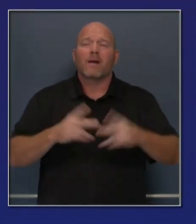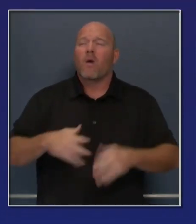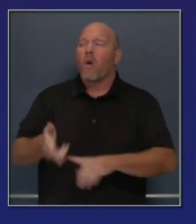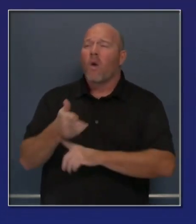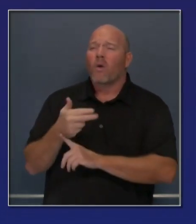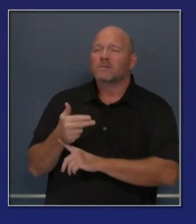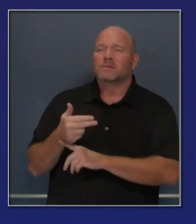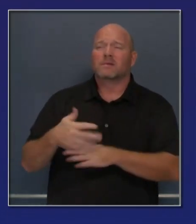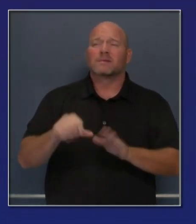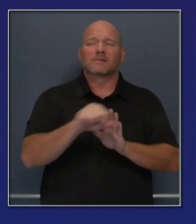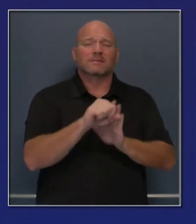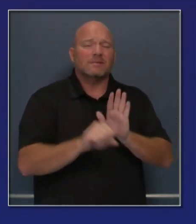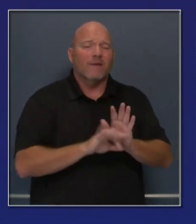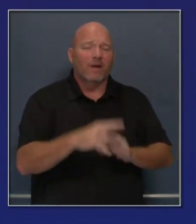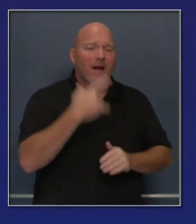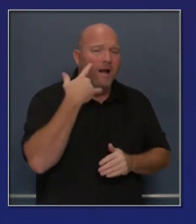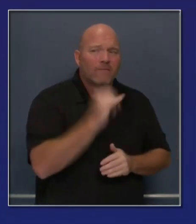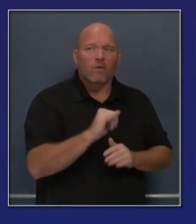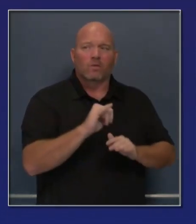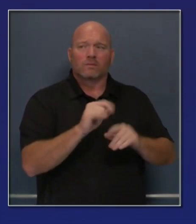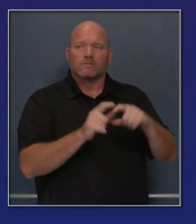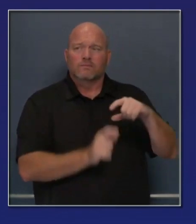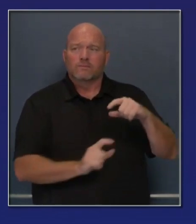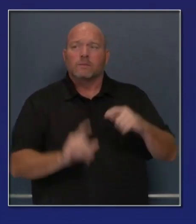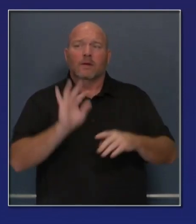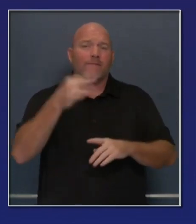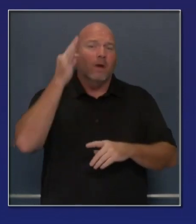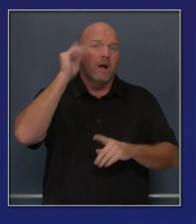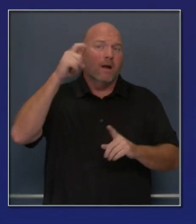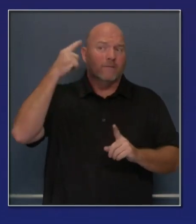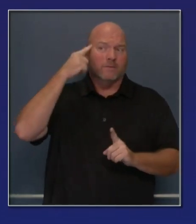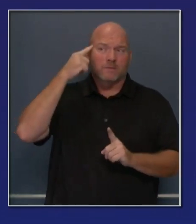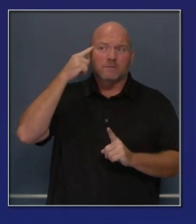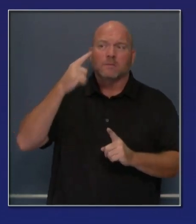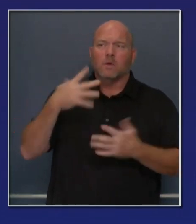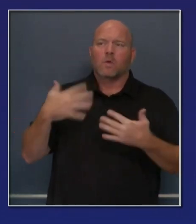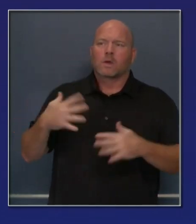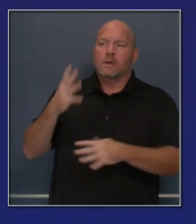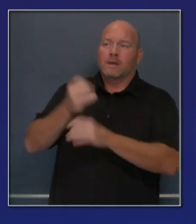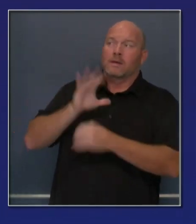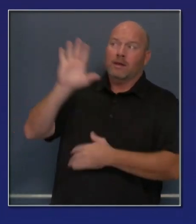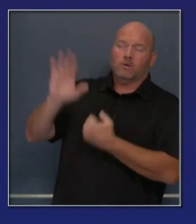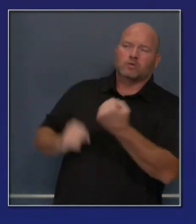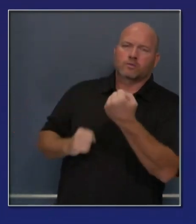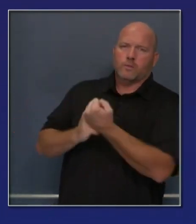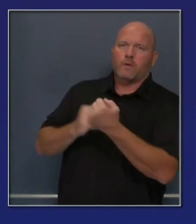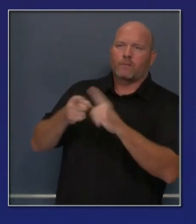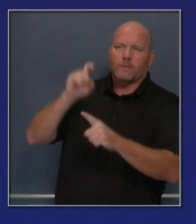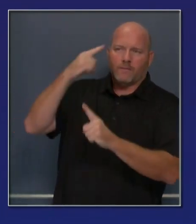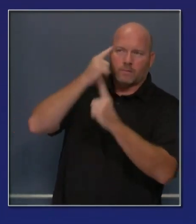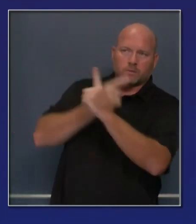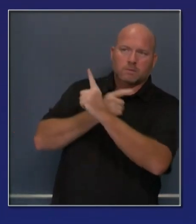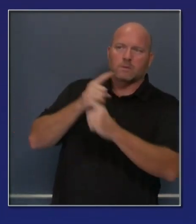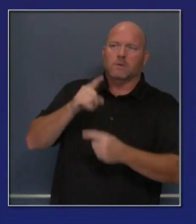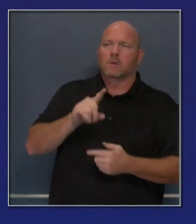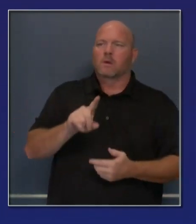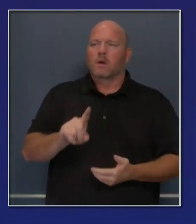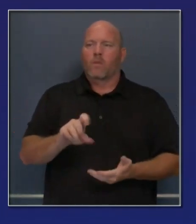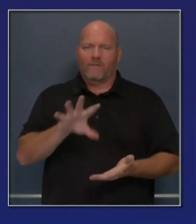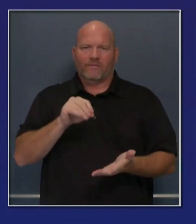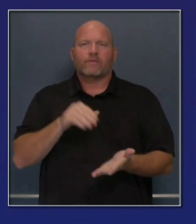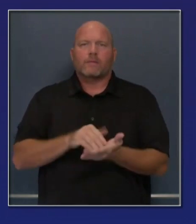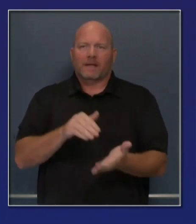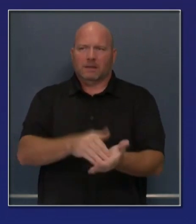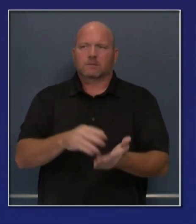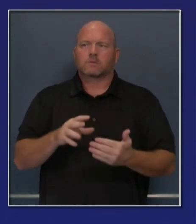California. And of course, the federal government, no substitute for the support we get from the federal government. $150 million of federal